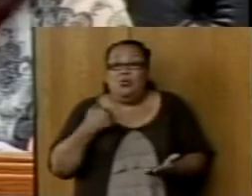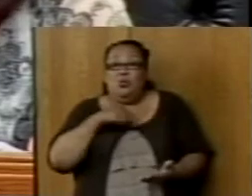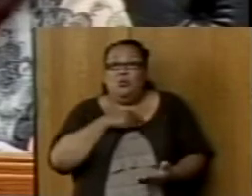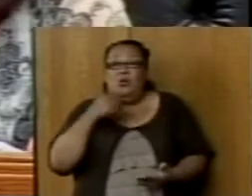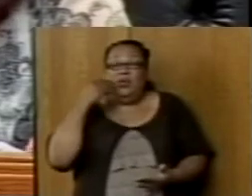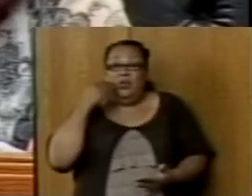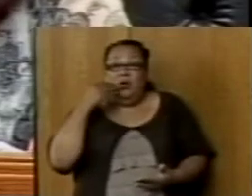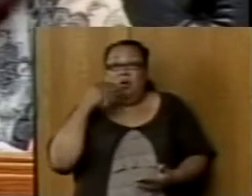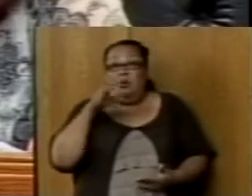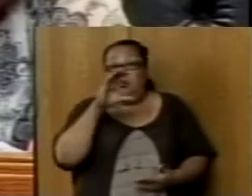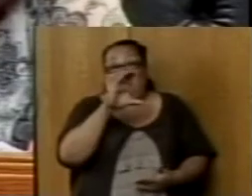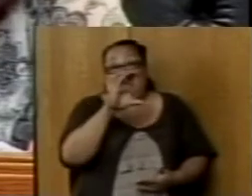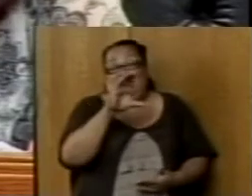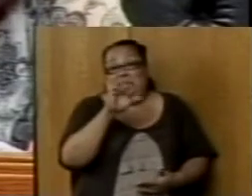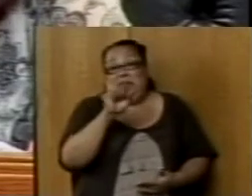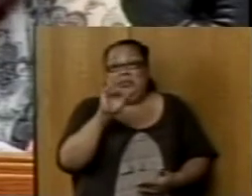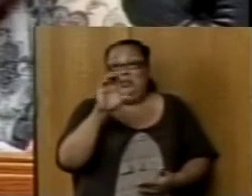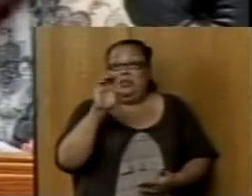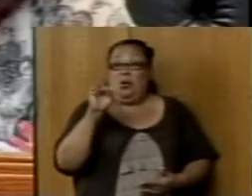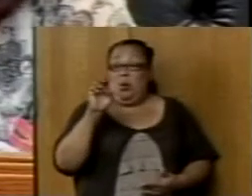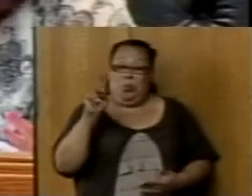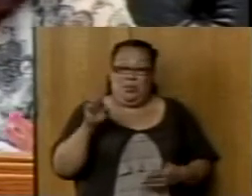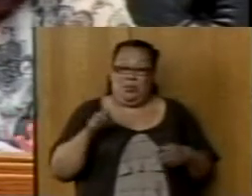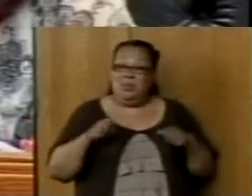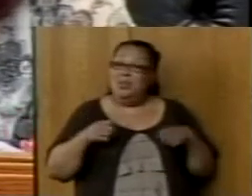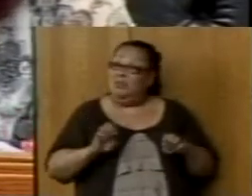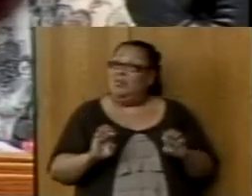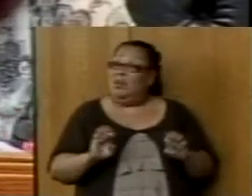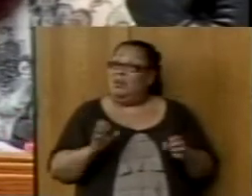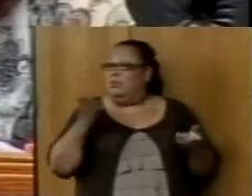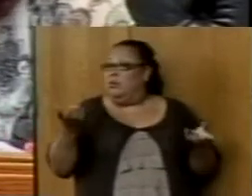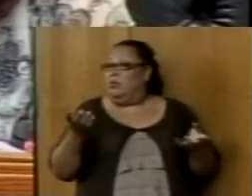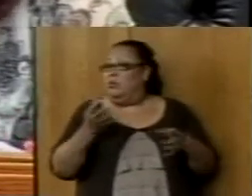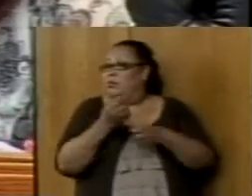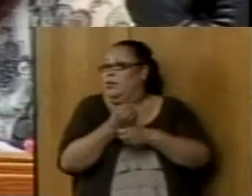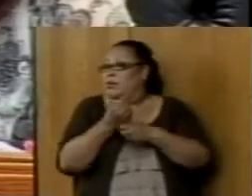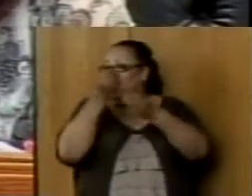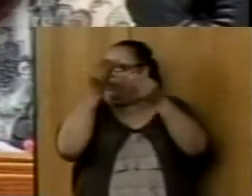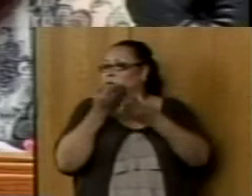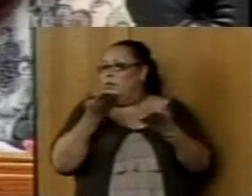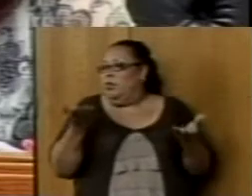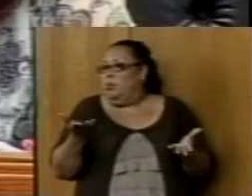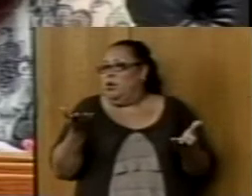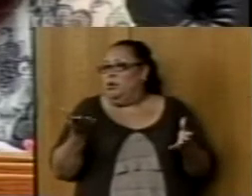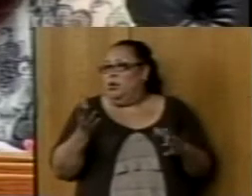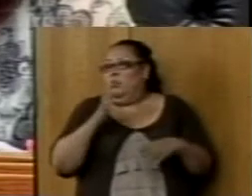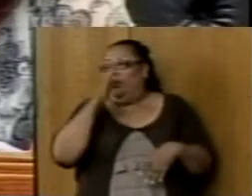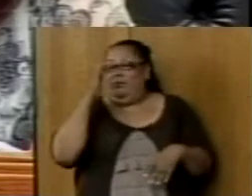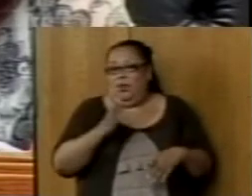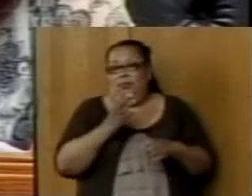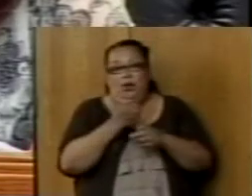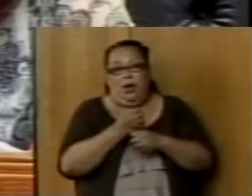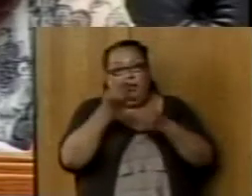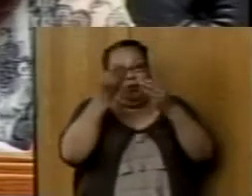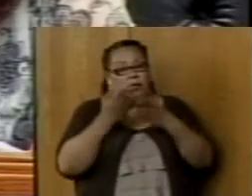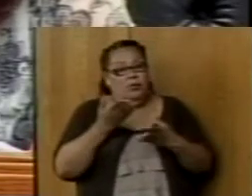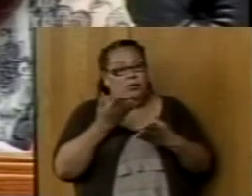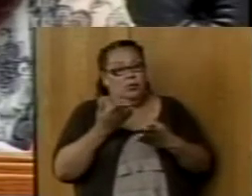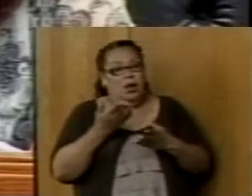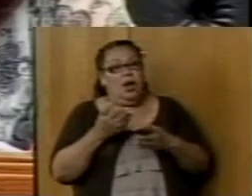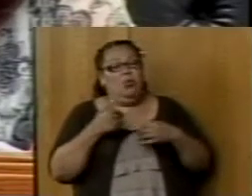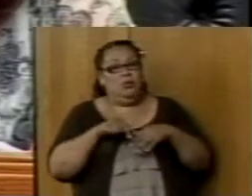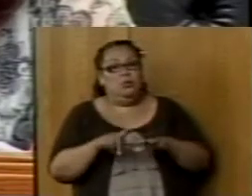that C-Scope has been effective if we've never received the data? We've never received the data, and we're going to